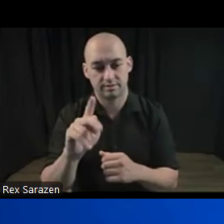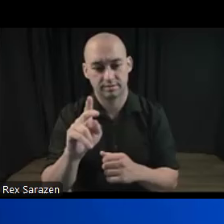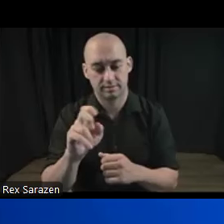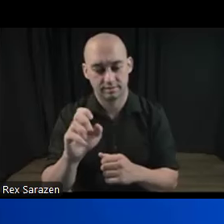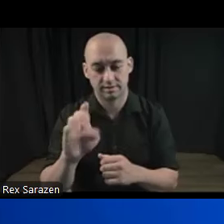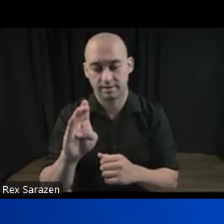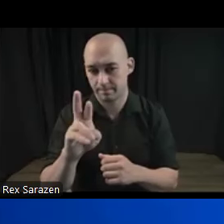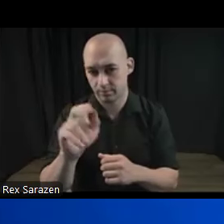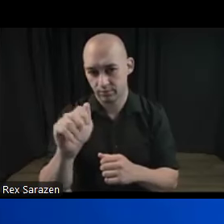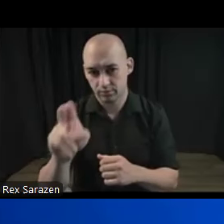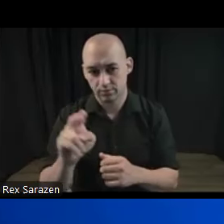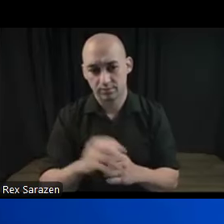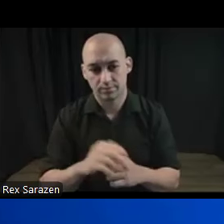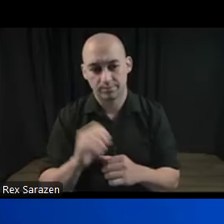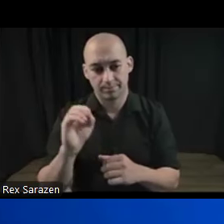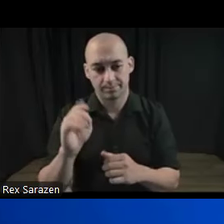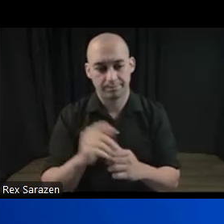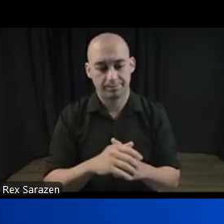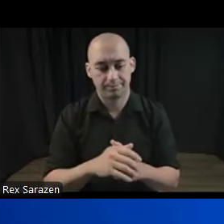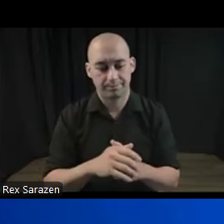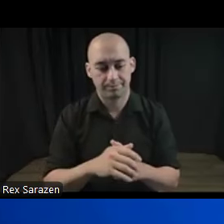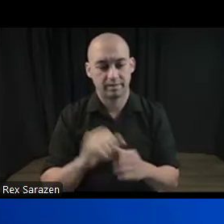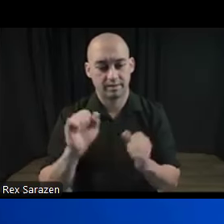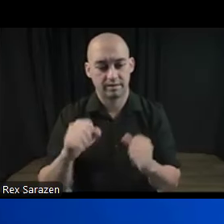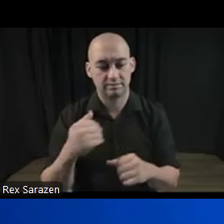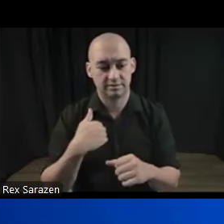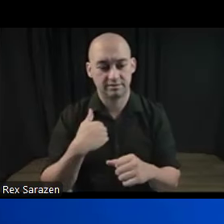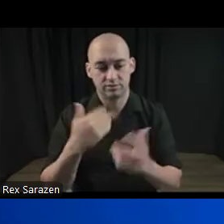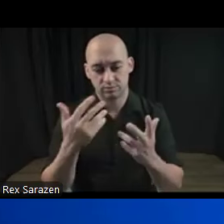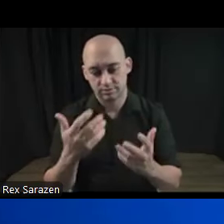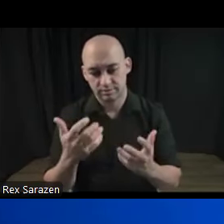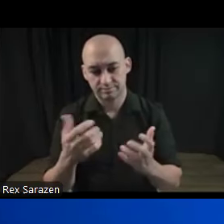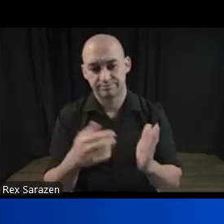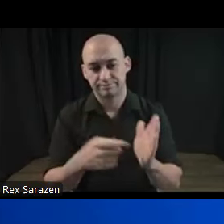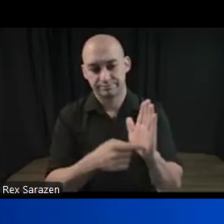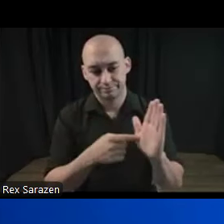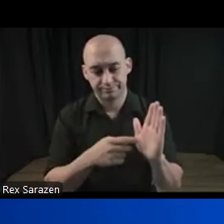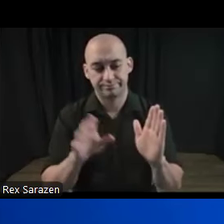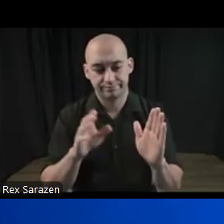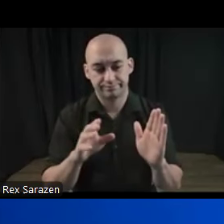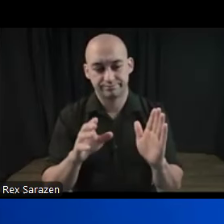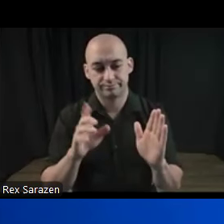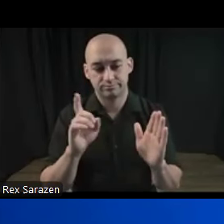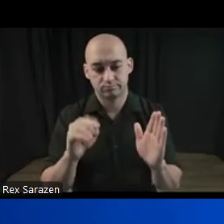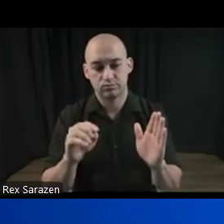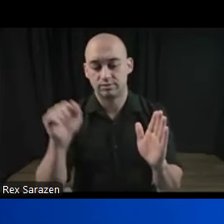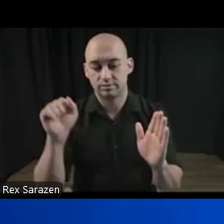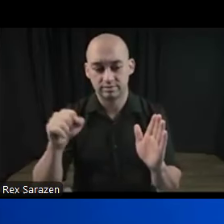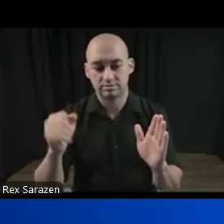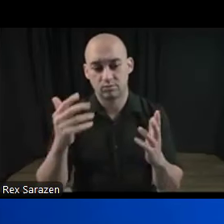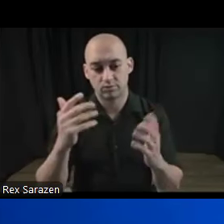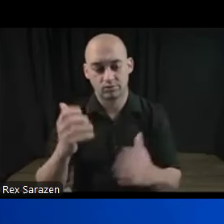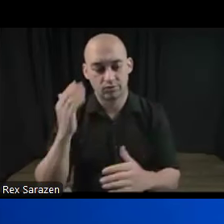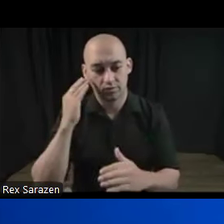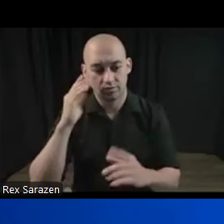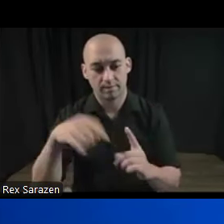bureau. Okay. So we do have, just to reiterate that, we do, and we absolutely want to know about